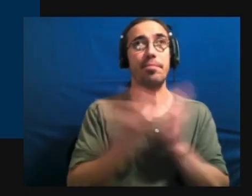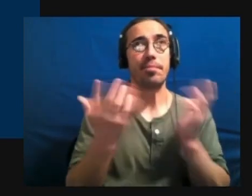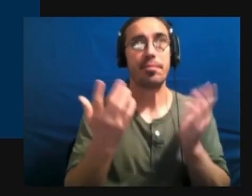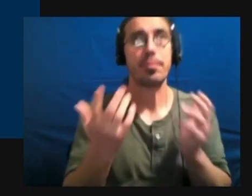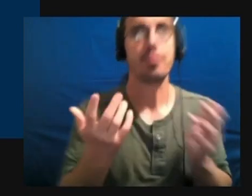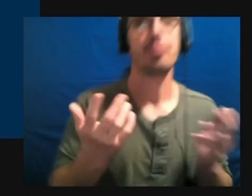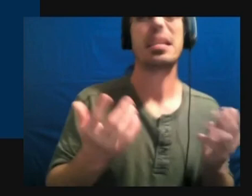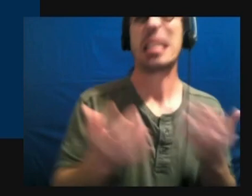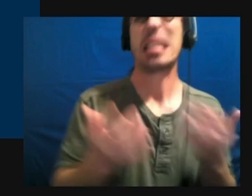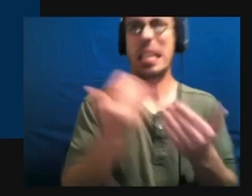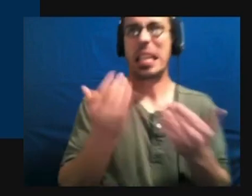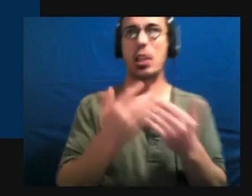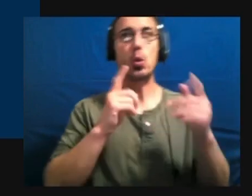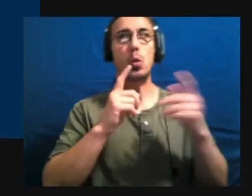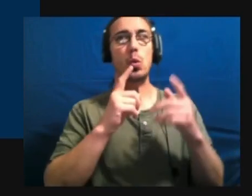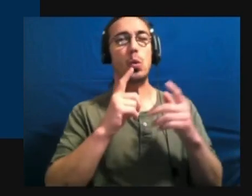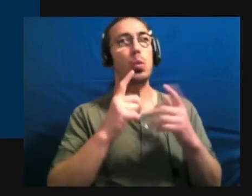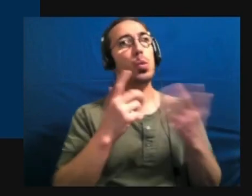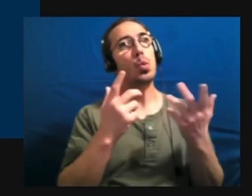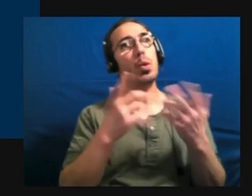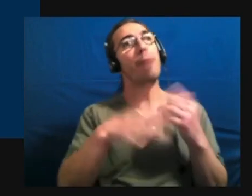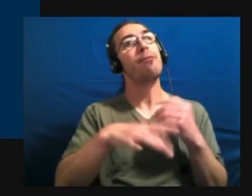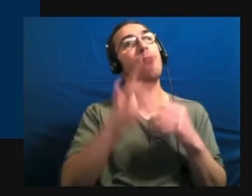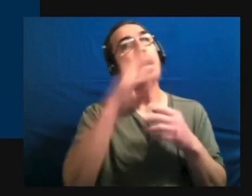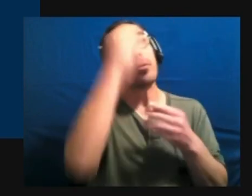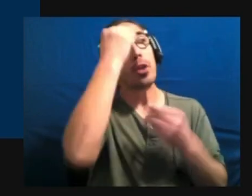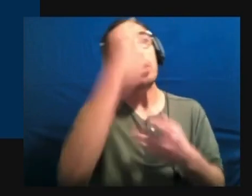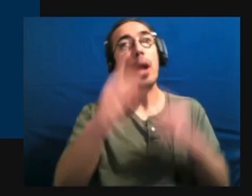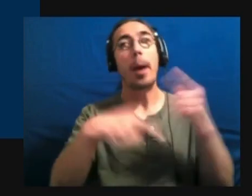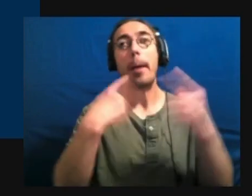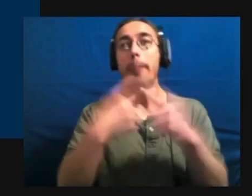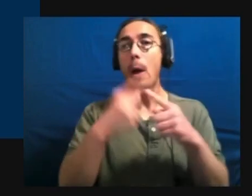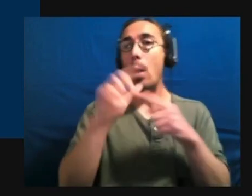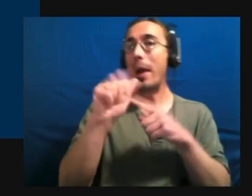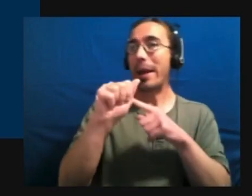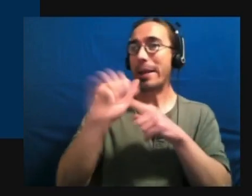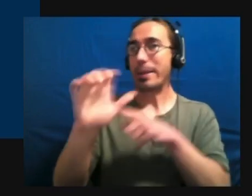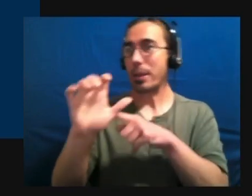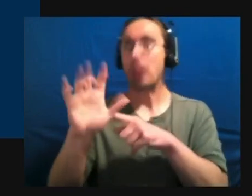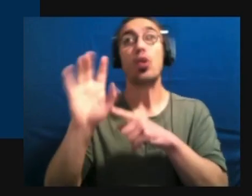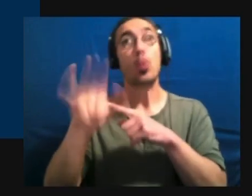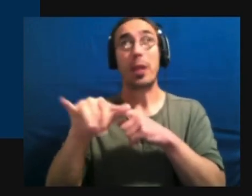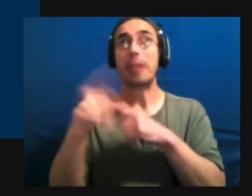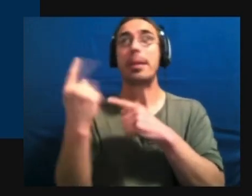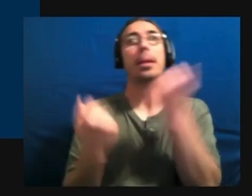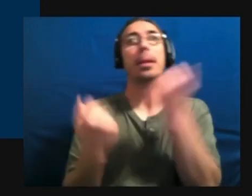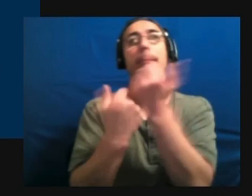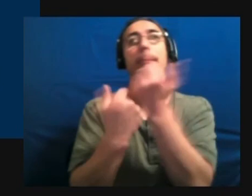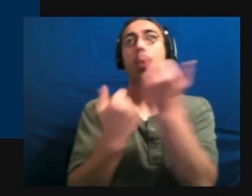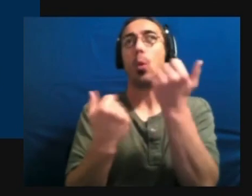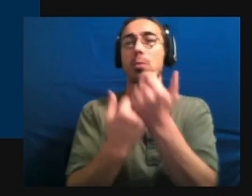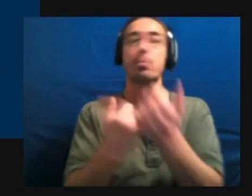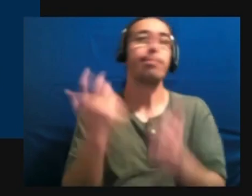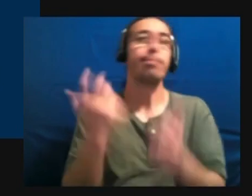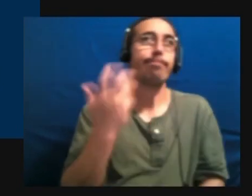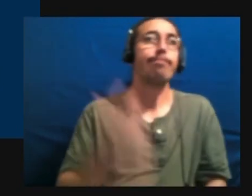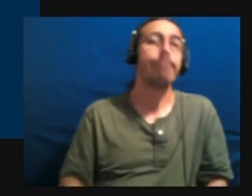easier to find information about AAC. So that's something that I support very strongly.